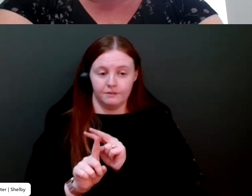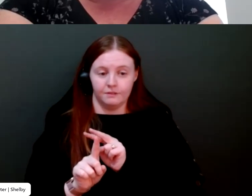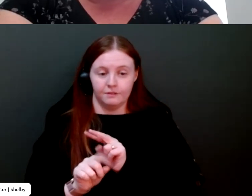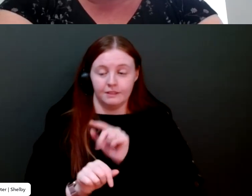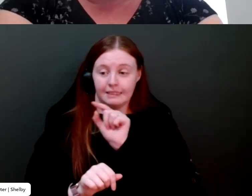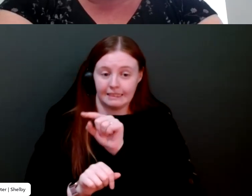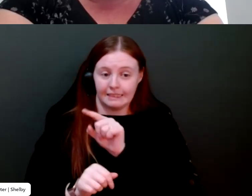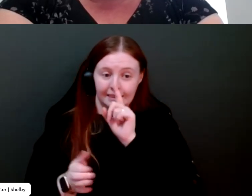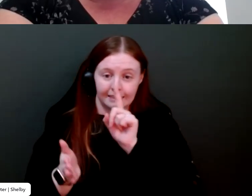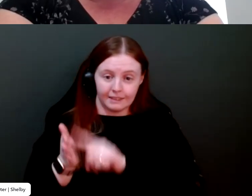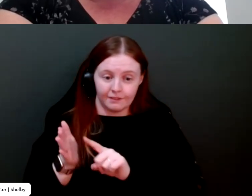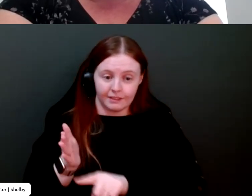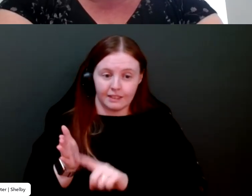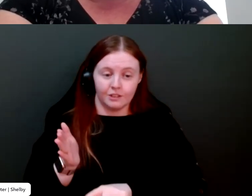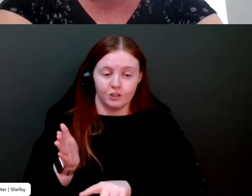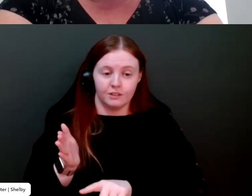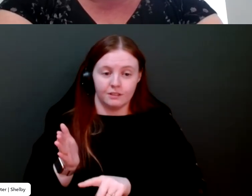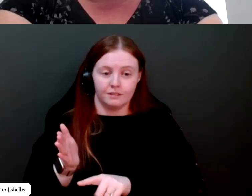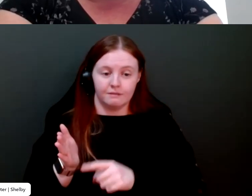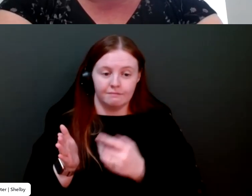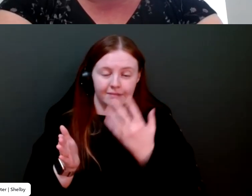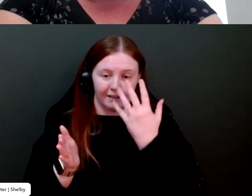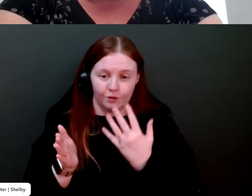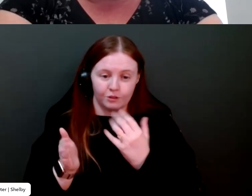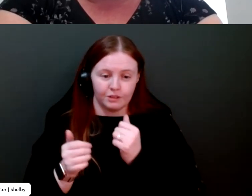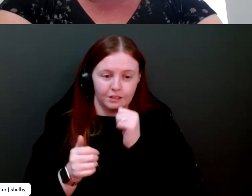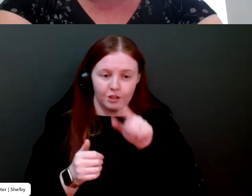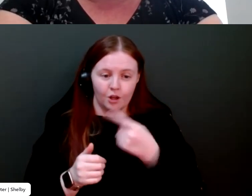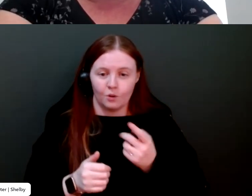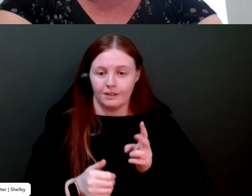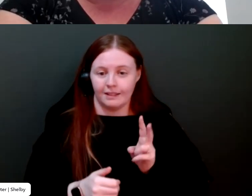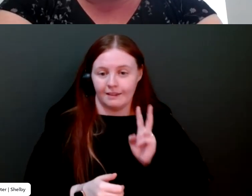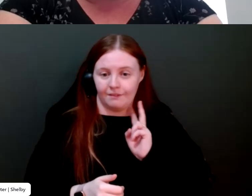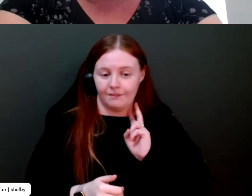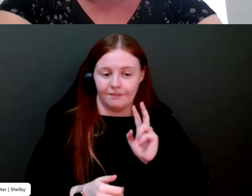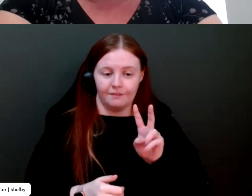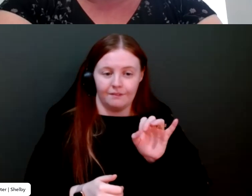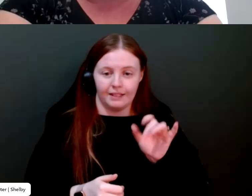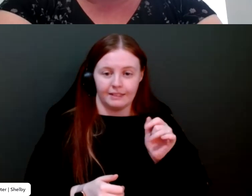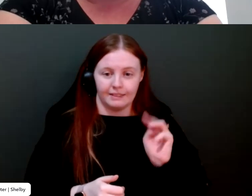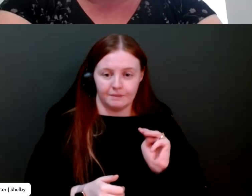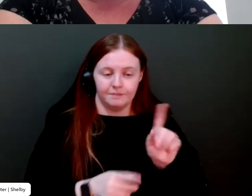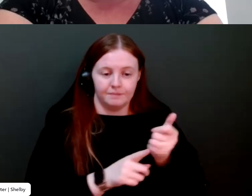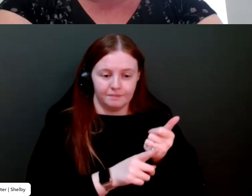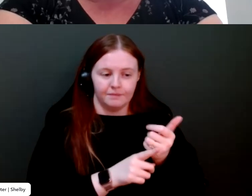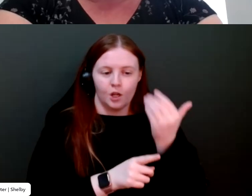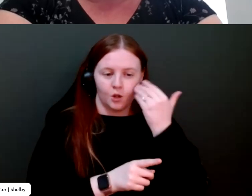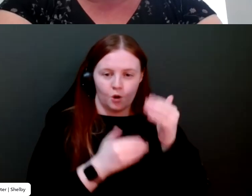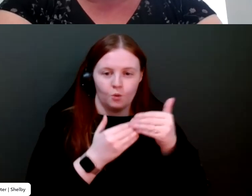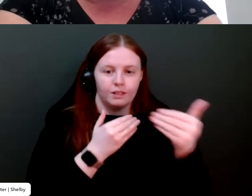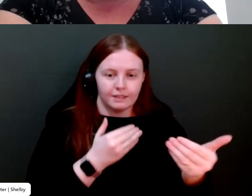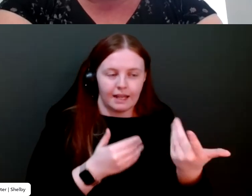investigations, unfortunately, it's not just the victim that needs to really be privy as to what's next in the Crown Consults. The